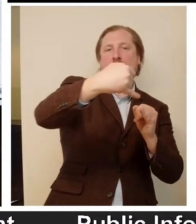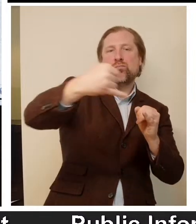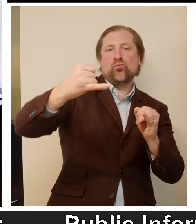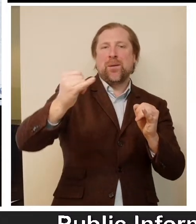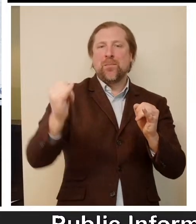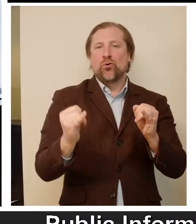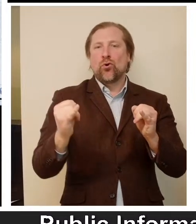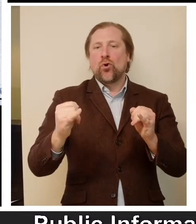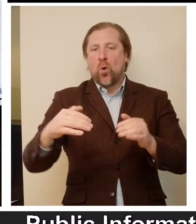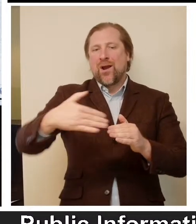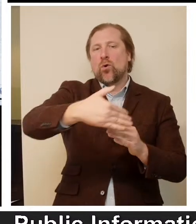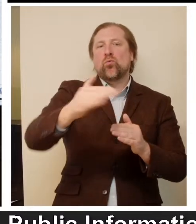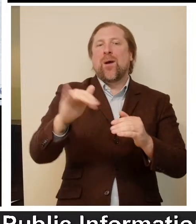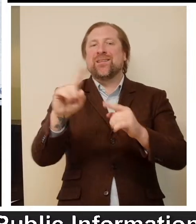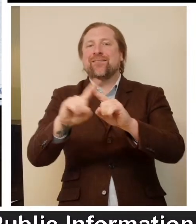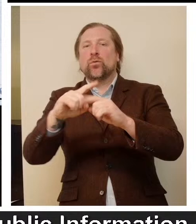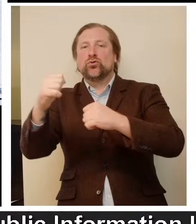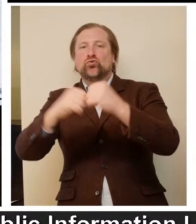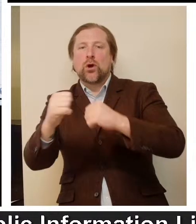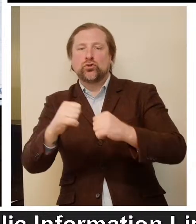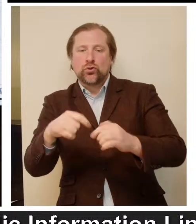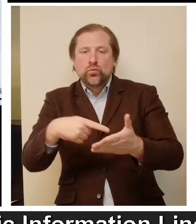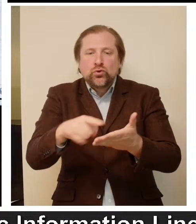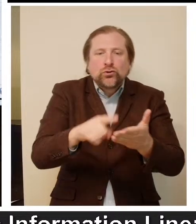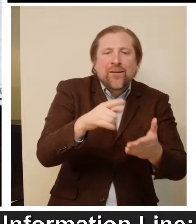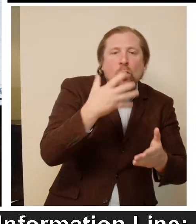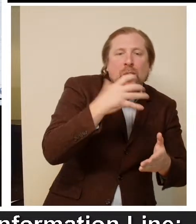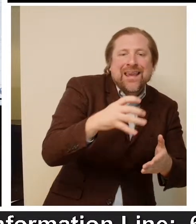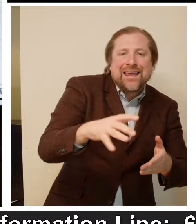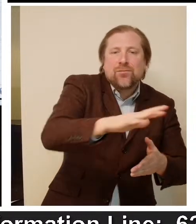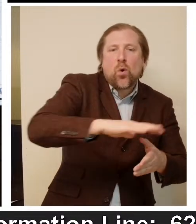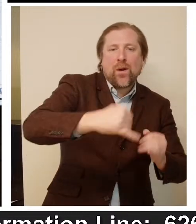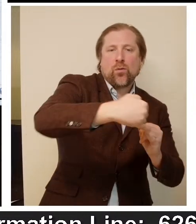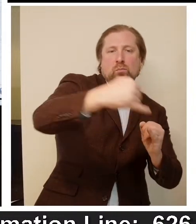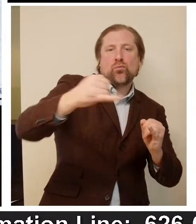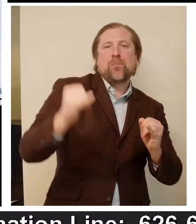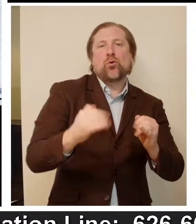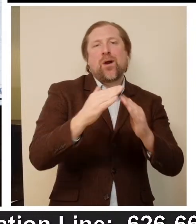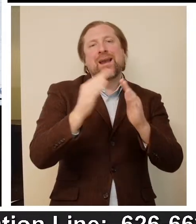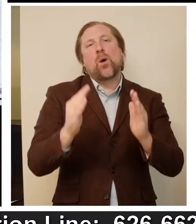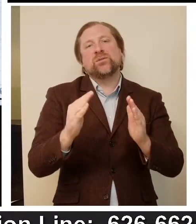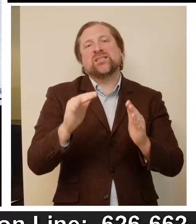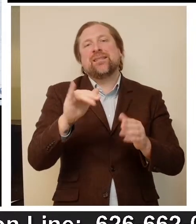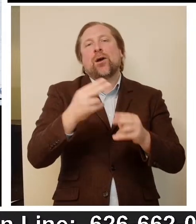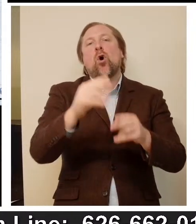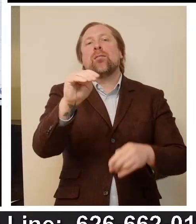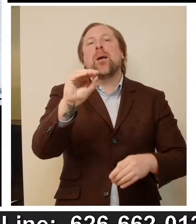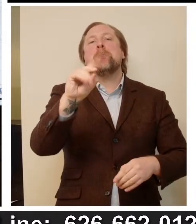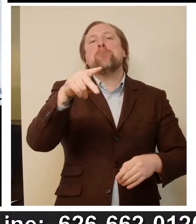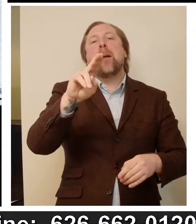around structures to make sure we have no heat around the fire perimeter or around houses. Thank you.